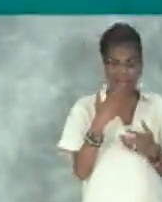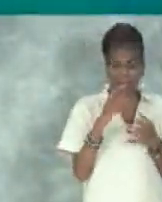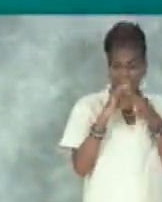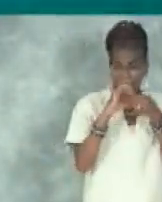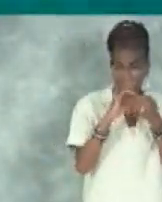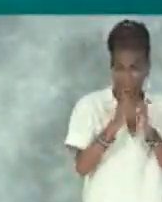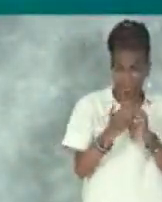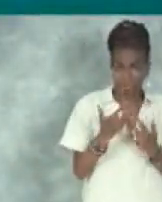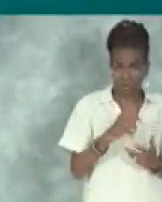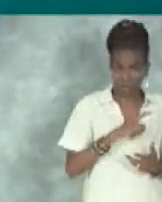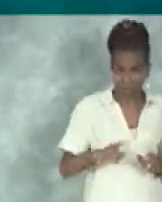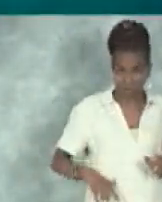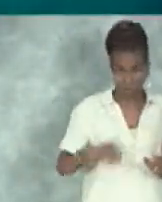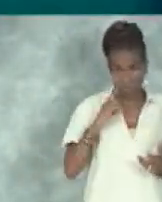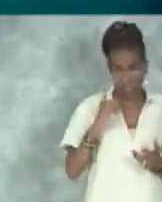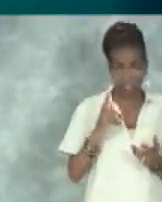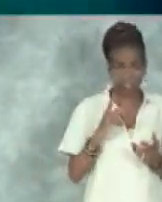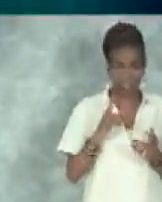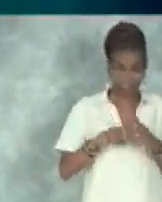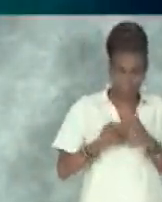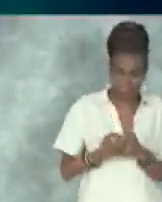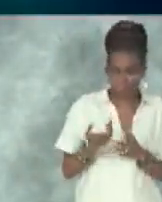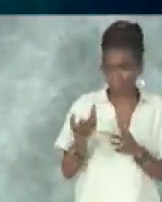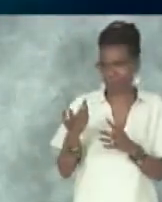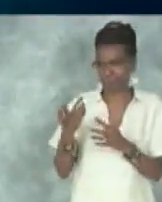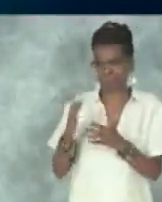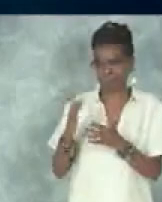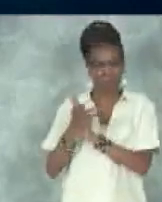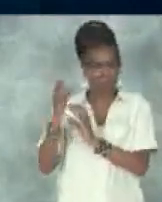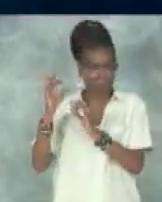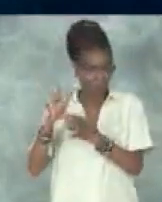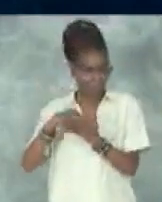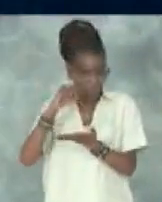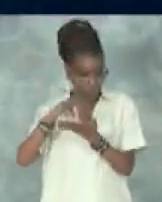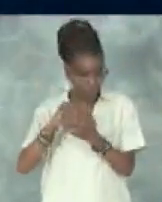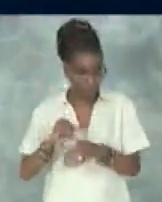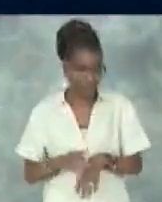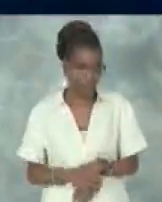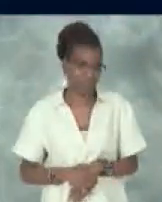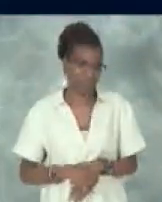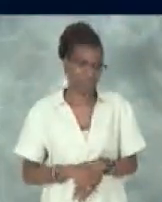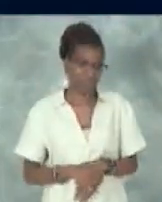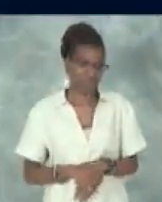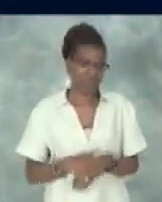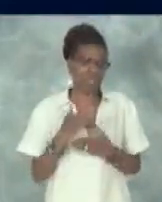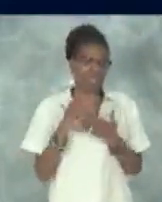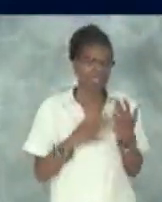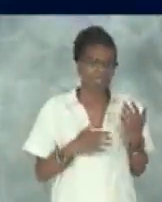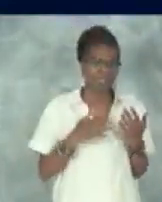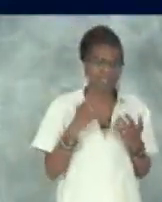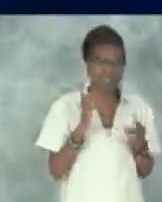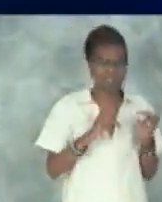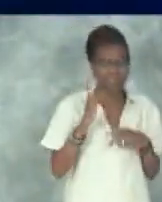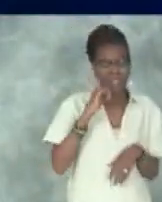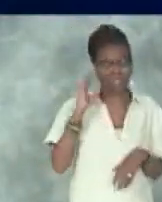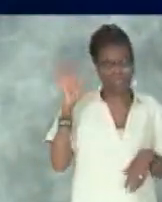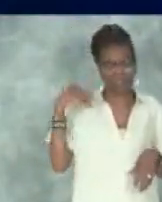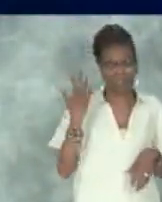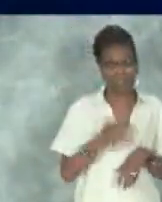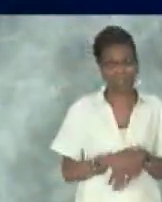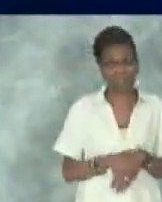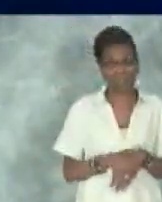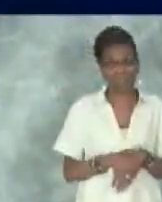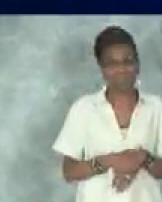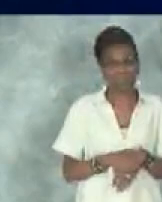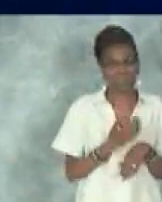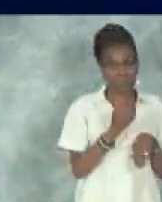into ministry. For that first semester, I tell this story, and some people think that I'm crazy. Every night that